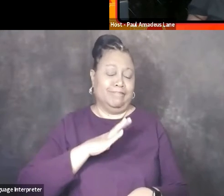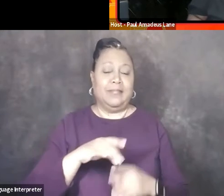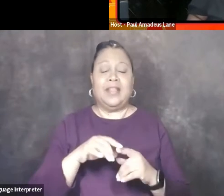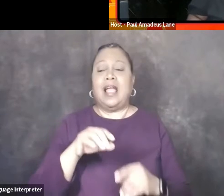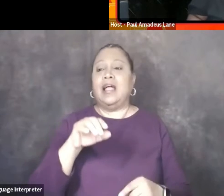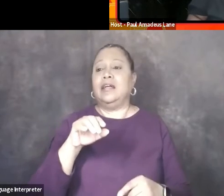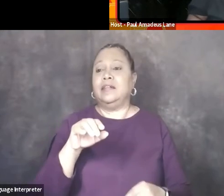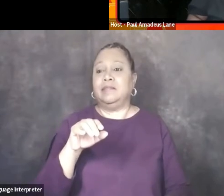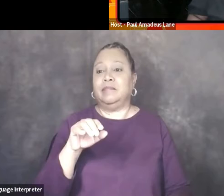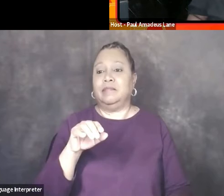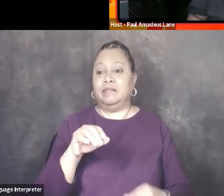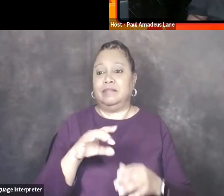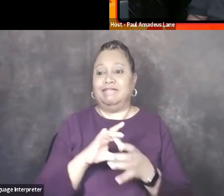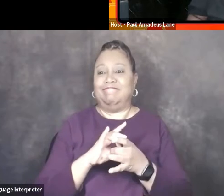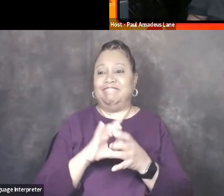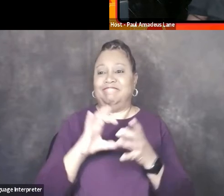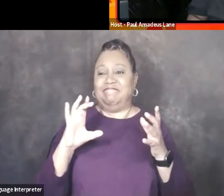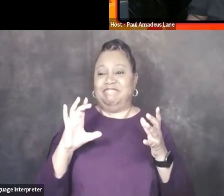It's